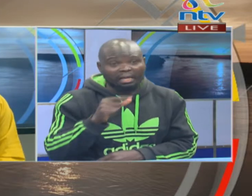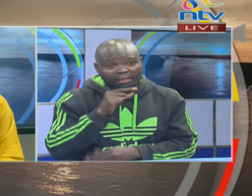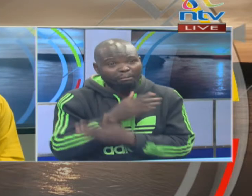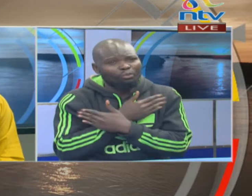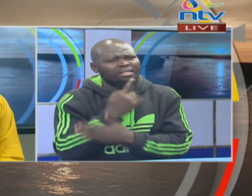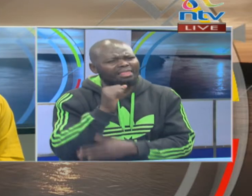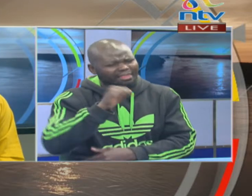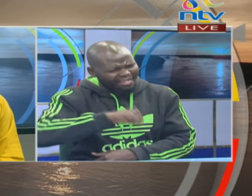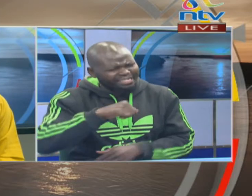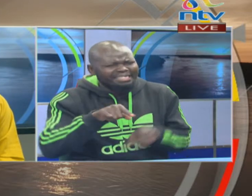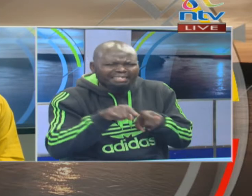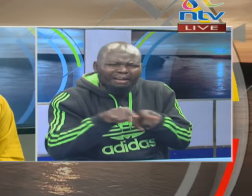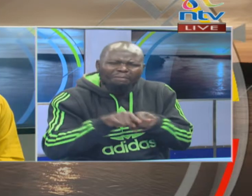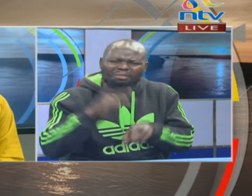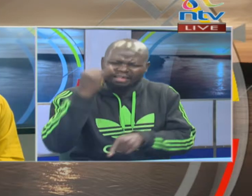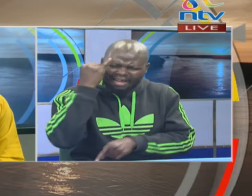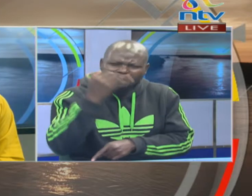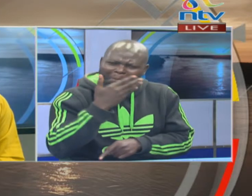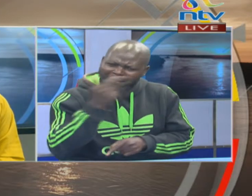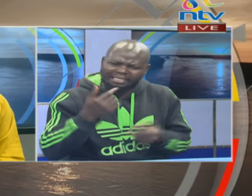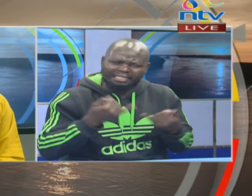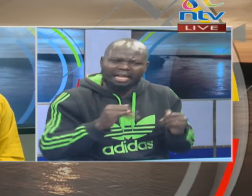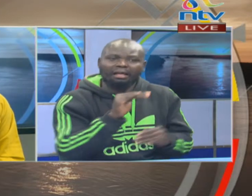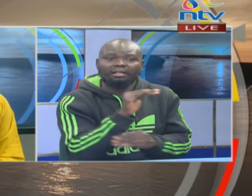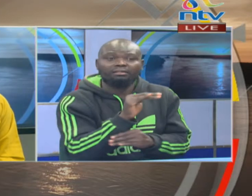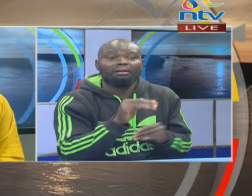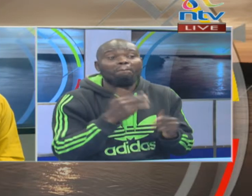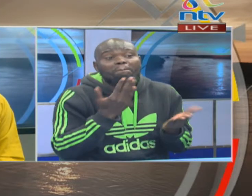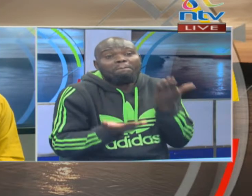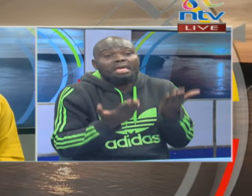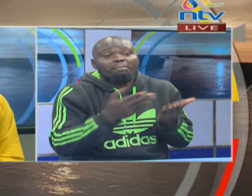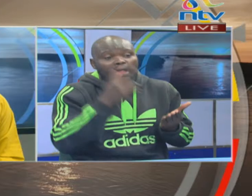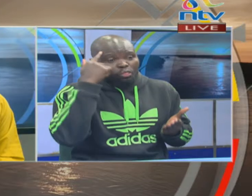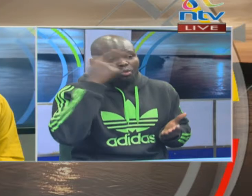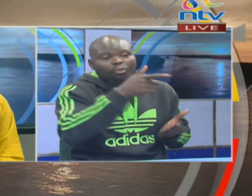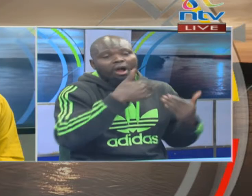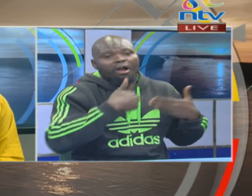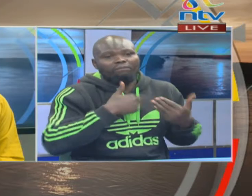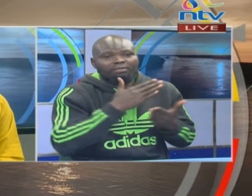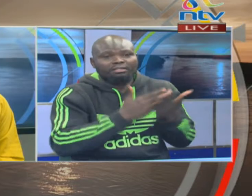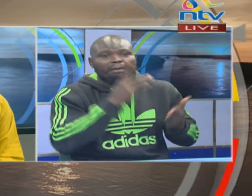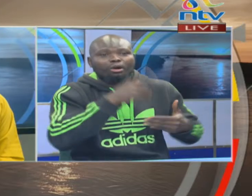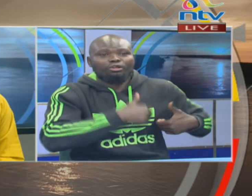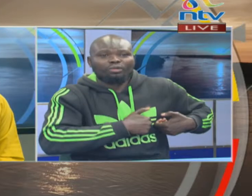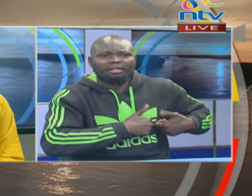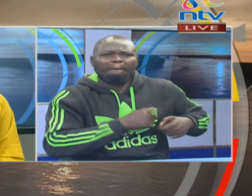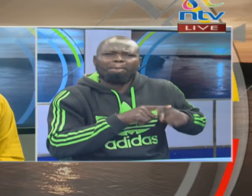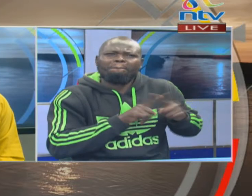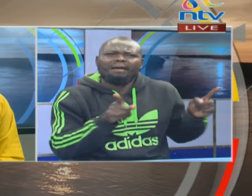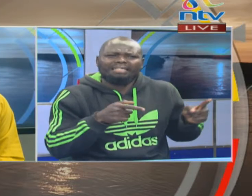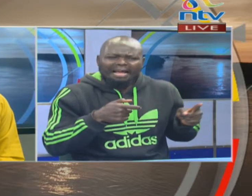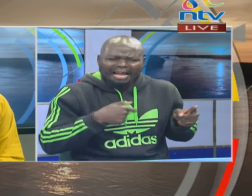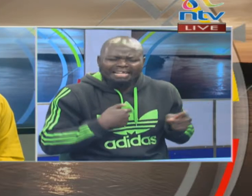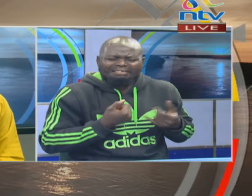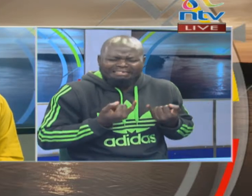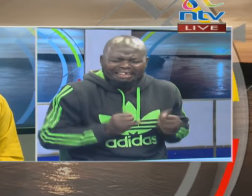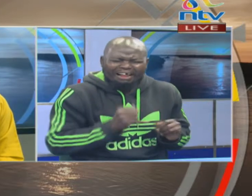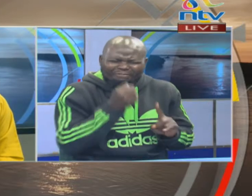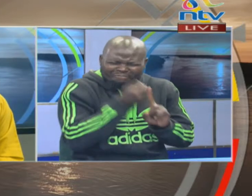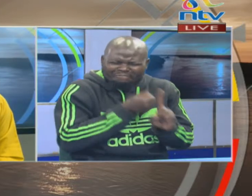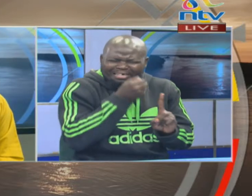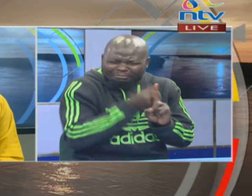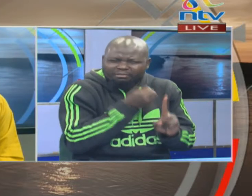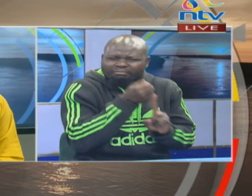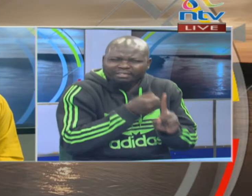can become friends with this beautiful girl. And I tried to ask her, maybe she thought I